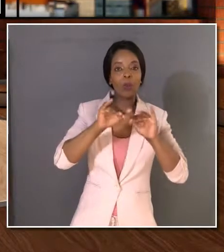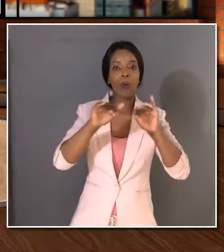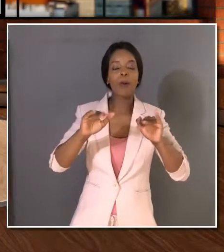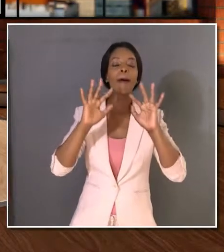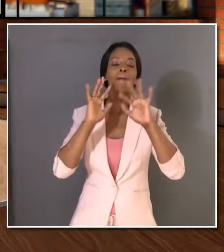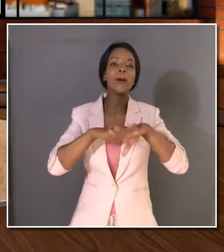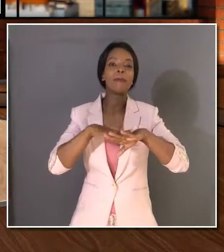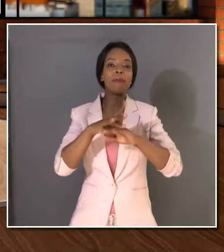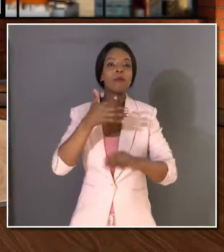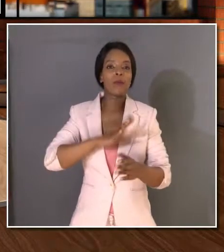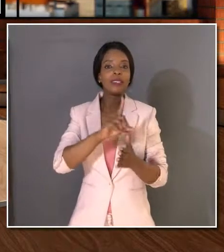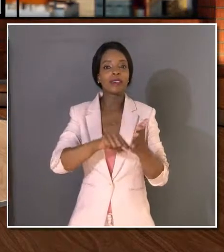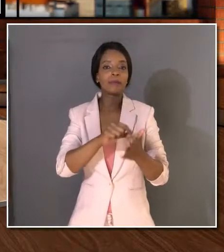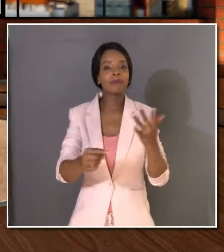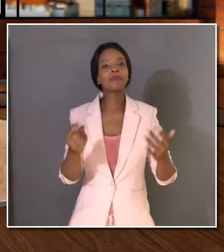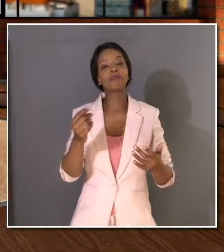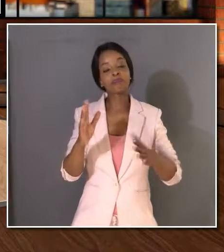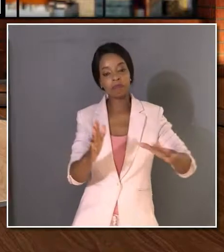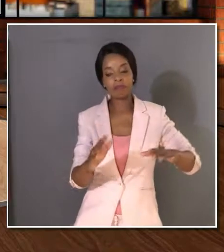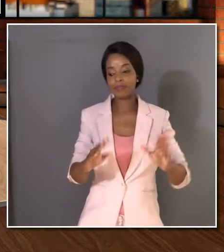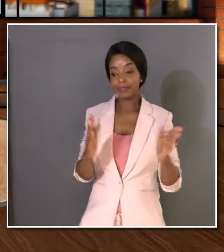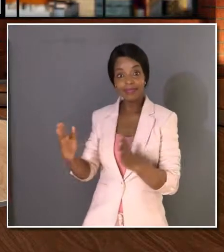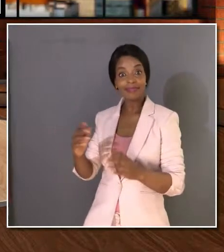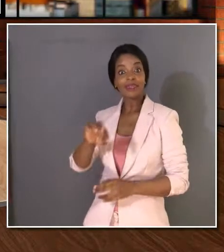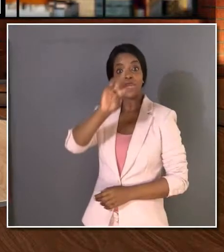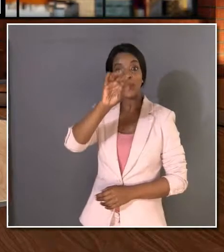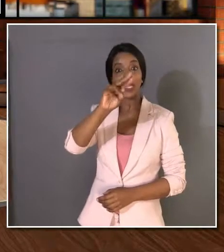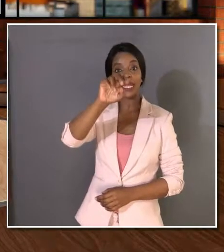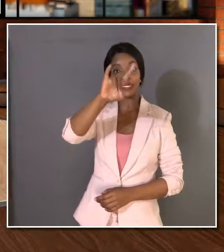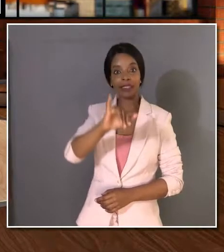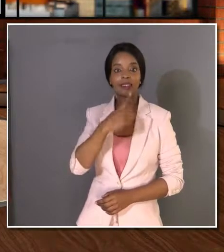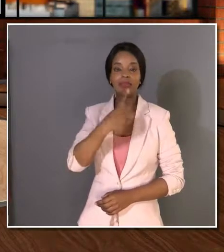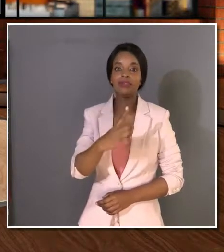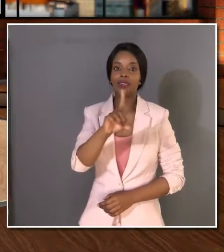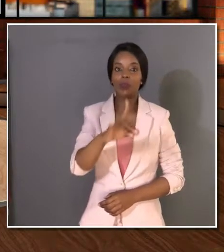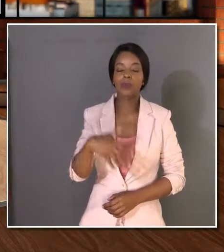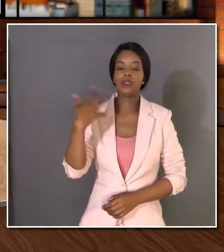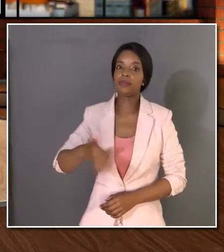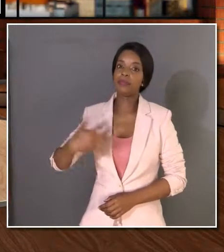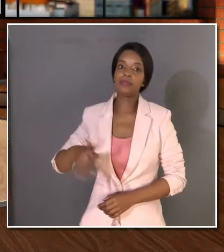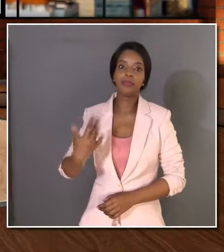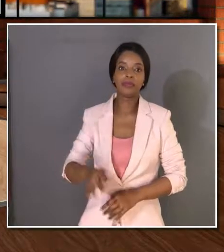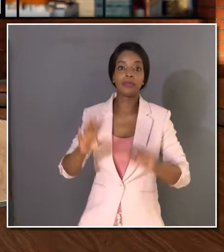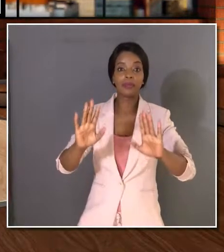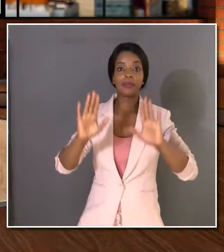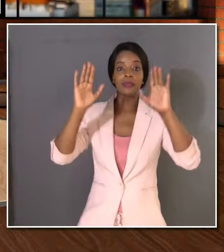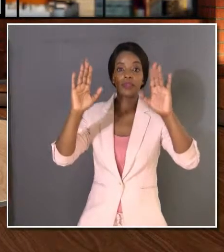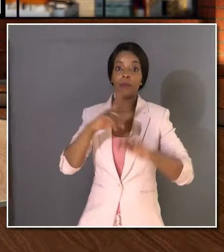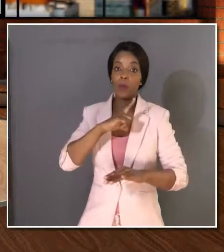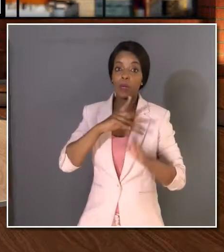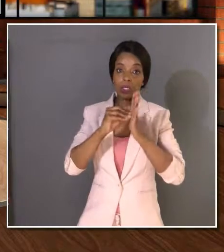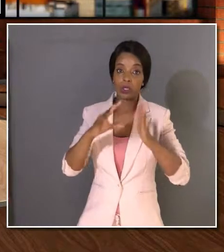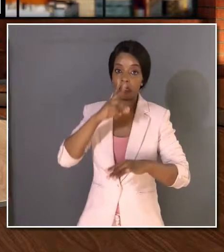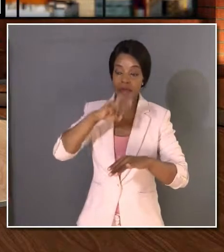Wendy Simonu is saying, well done, Psyched, a much needed solution for students. Ayataba Dlamini is saying, Respo